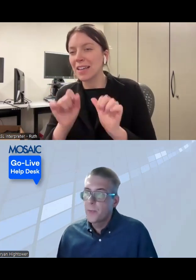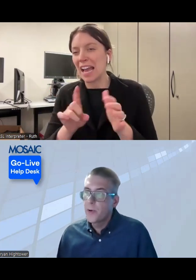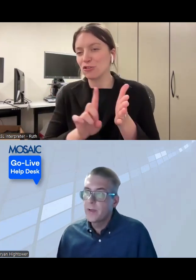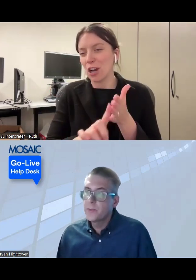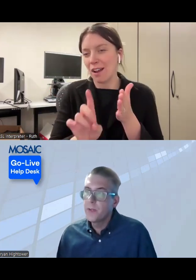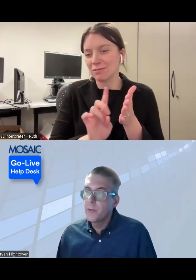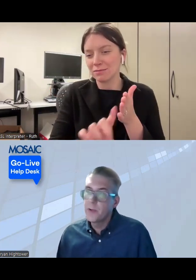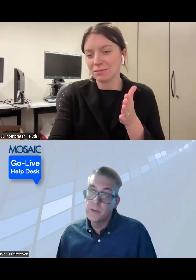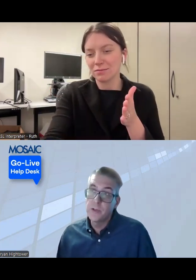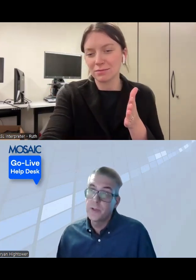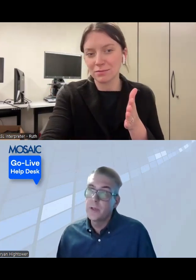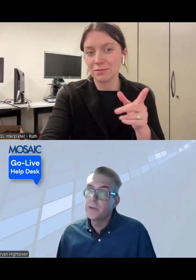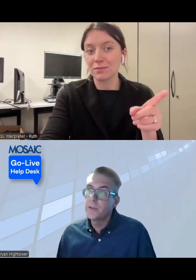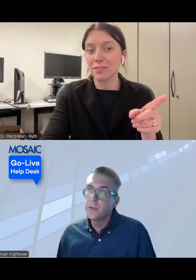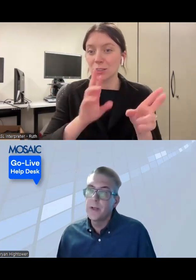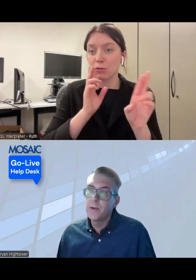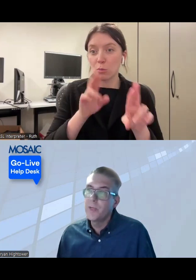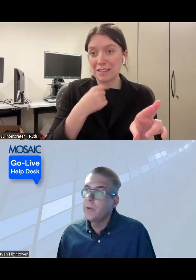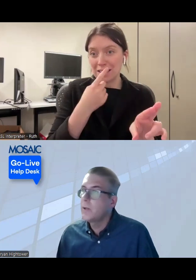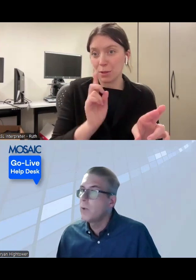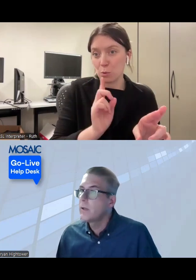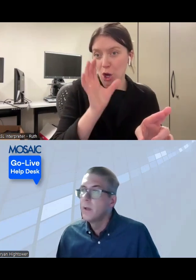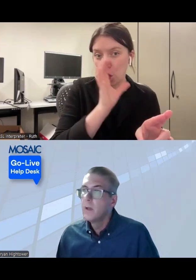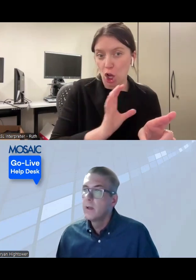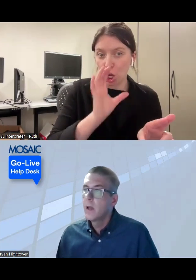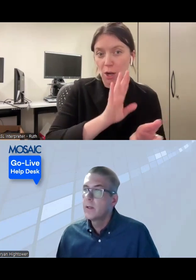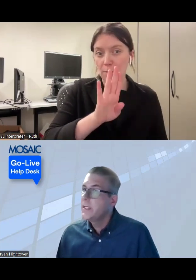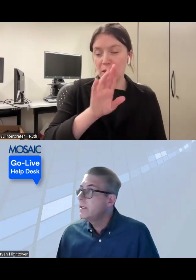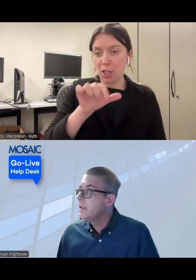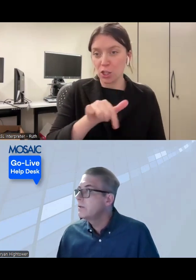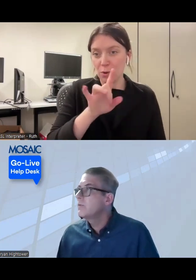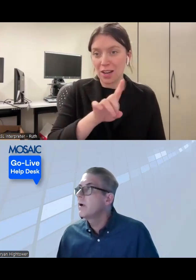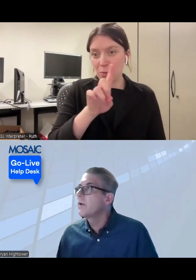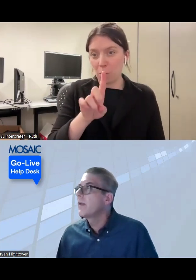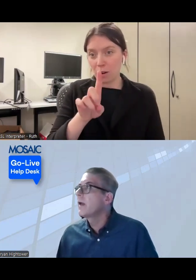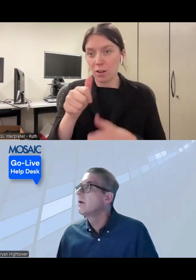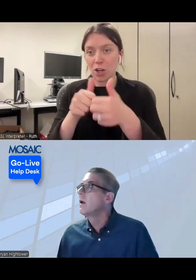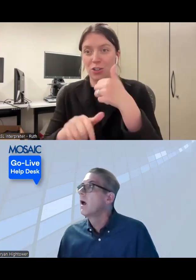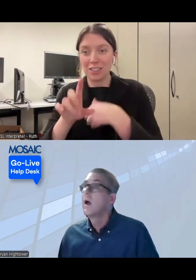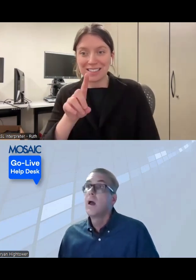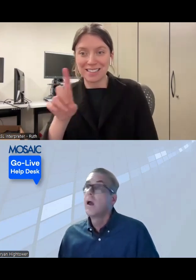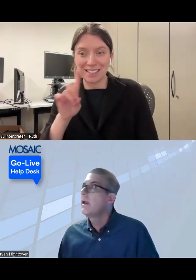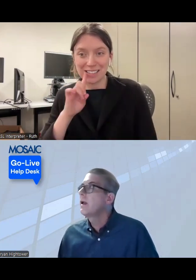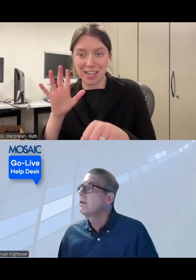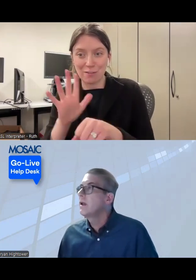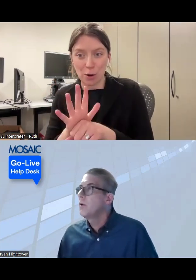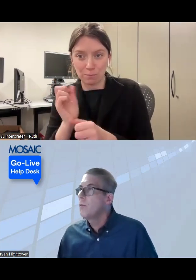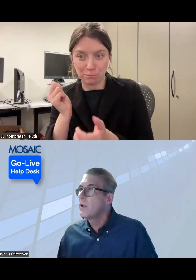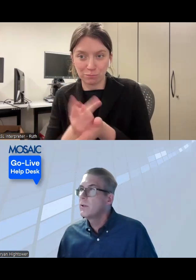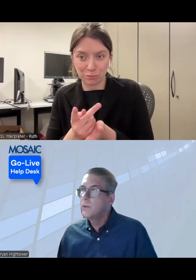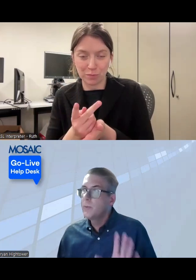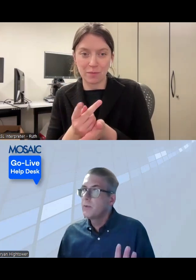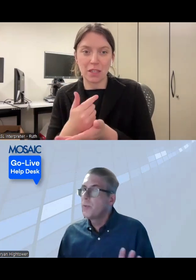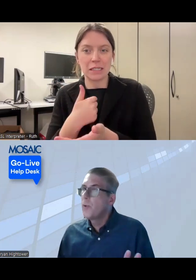this report tells me what budget structure to go to. So I can go to BQ81 DD to verify that. And I don't